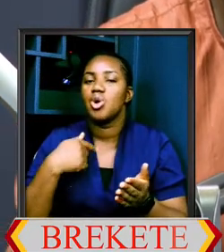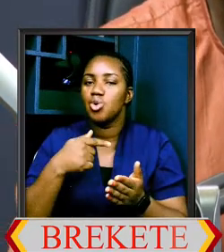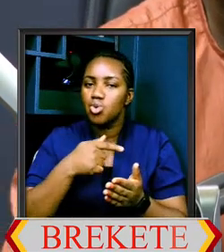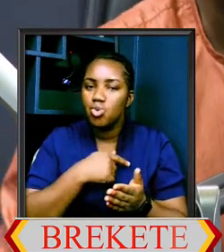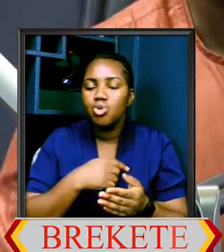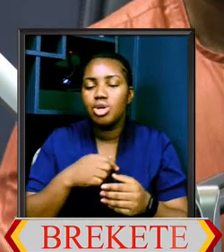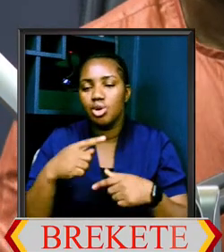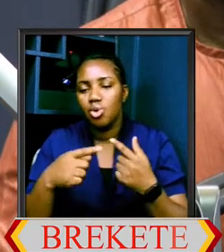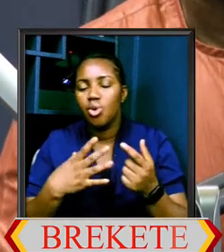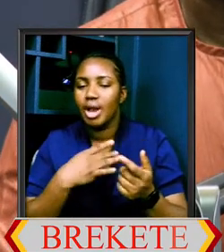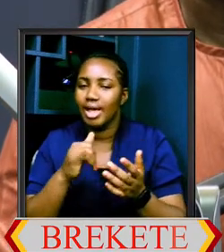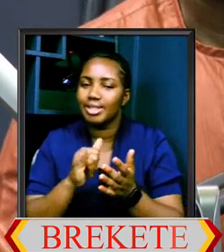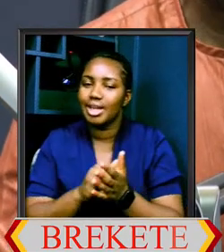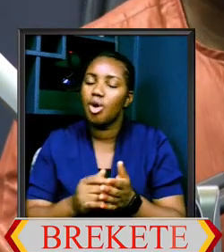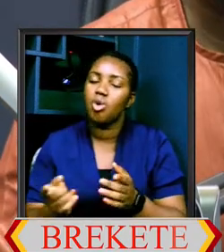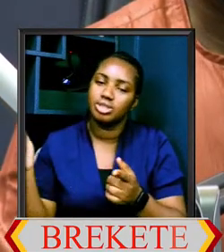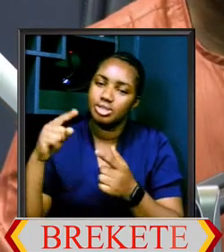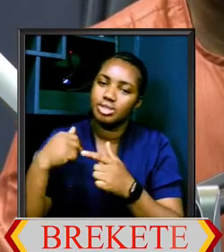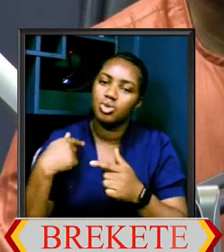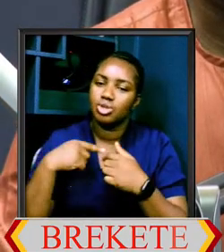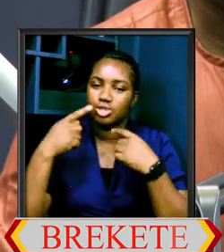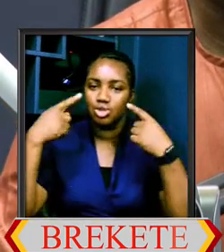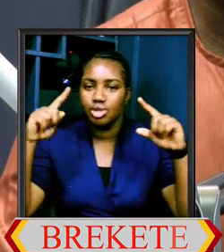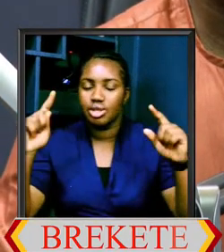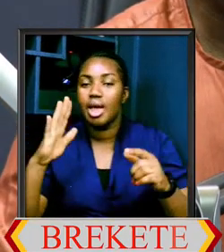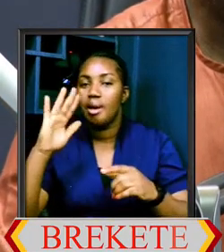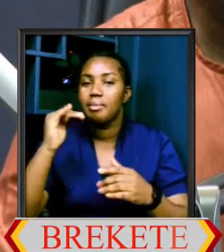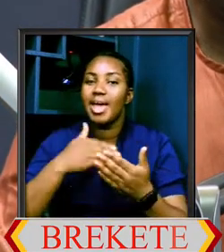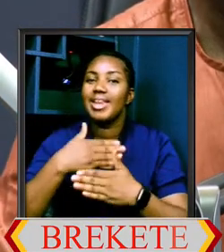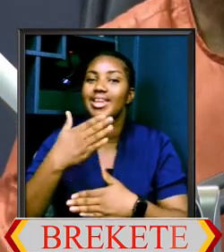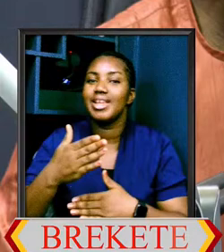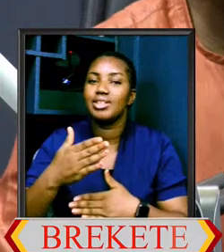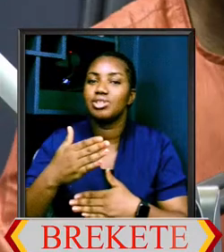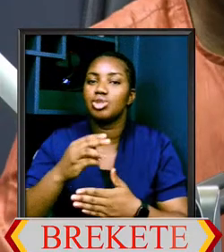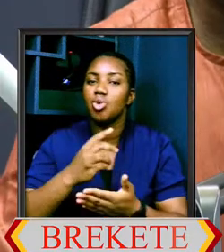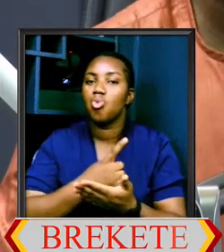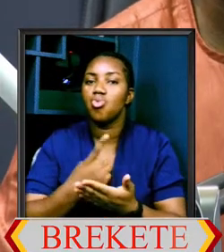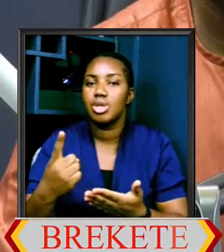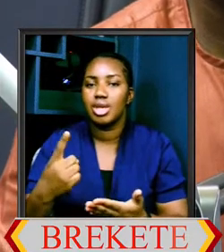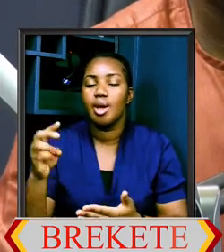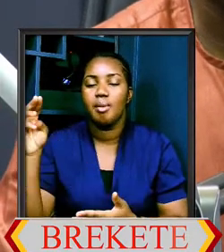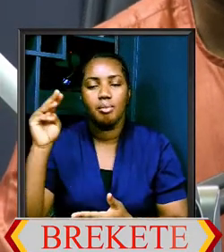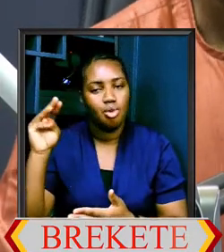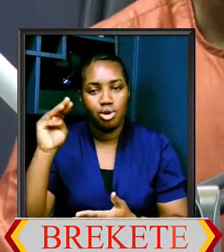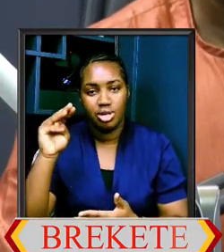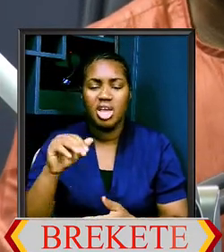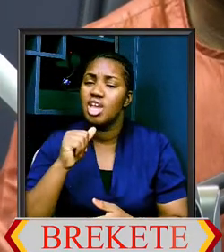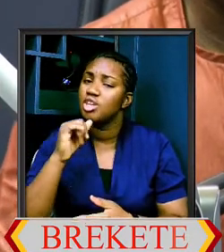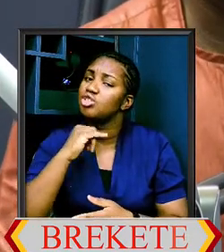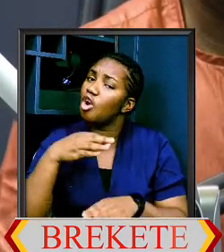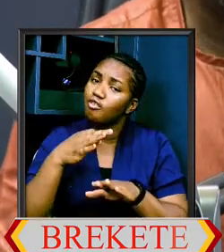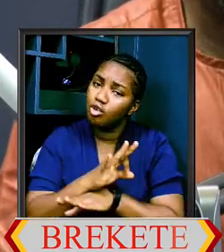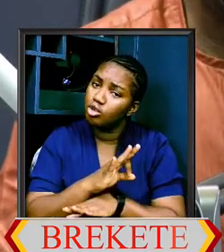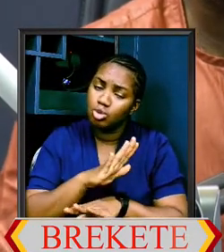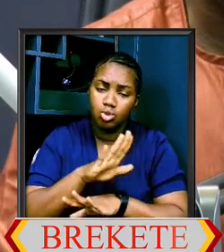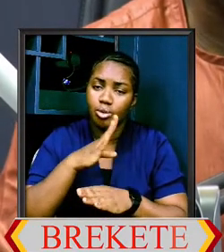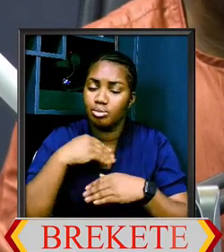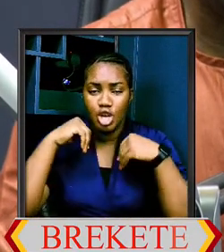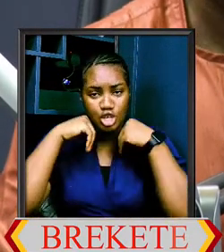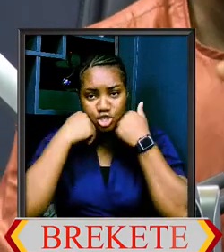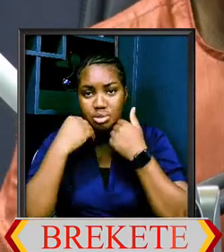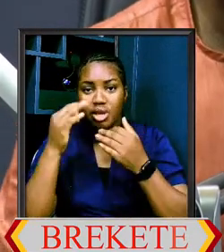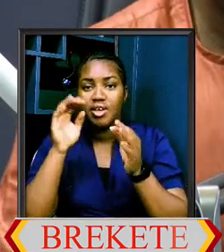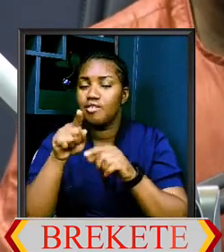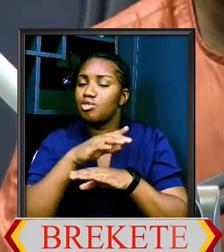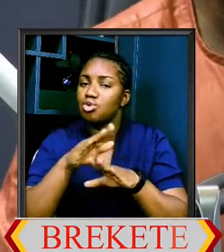till we succeed. By Monday next week, una go come back. Okay. Not be by force, don't be ashamed. Sir. If you no like